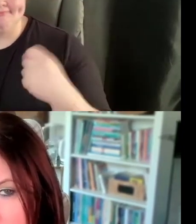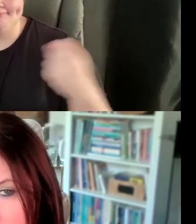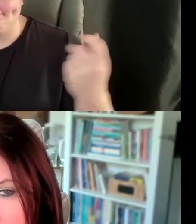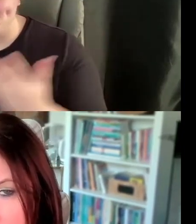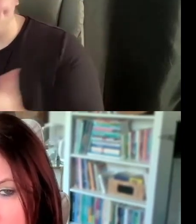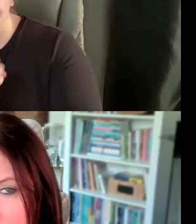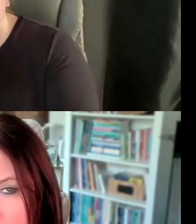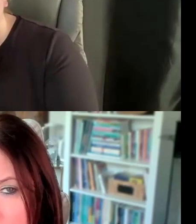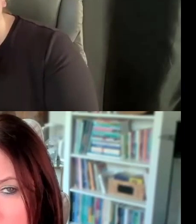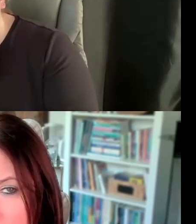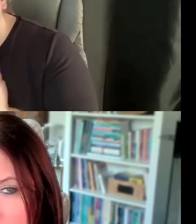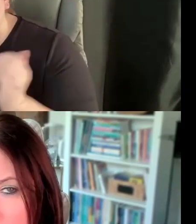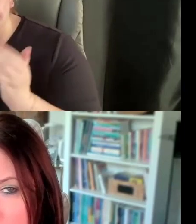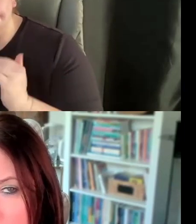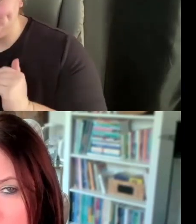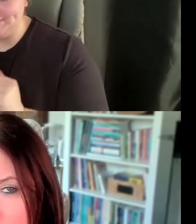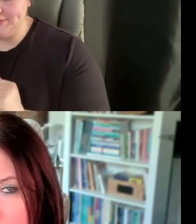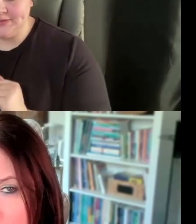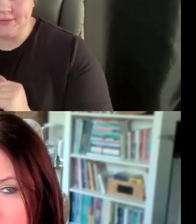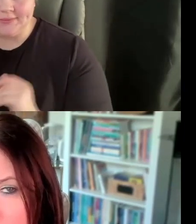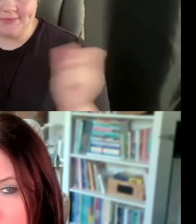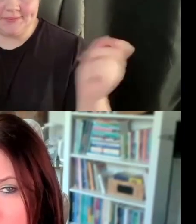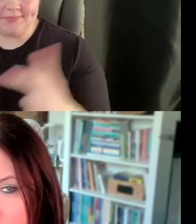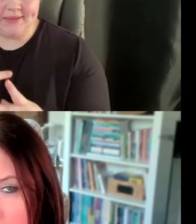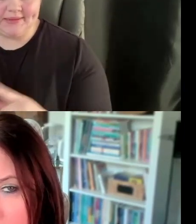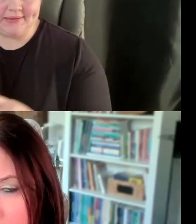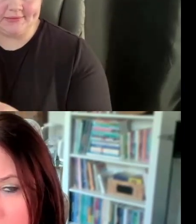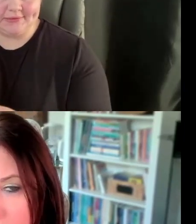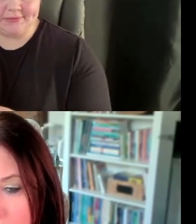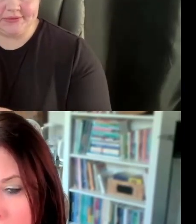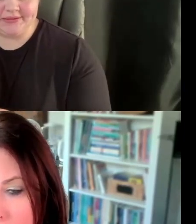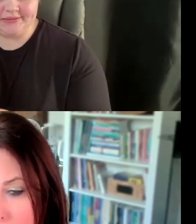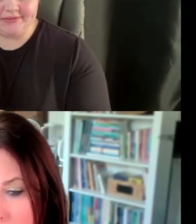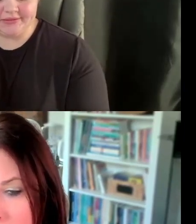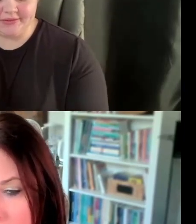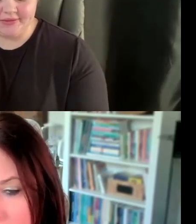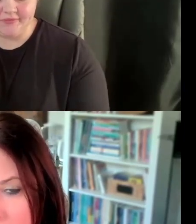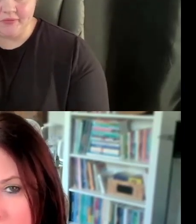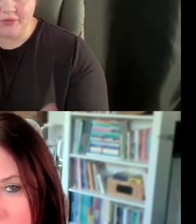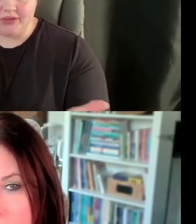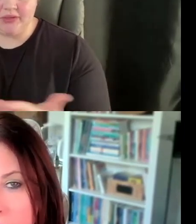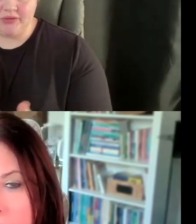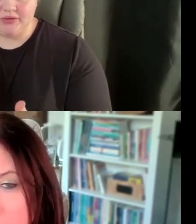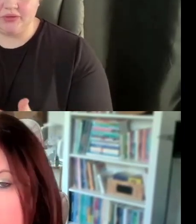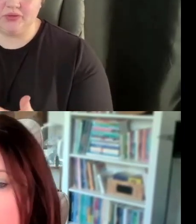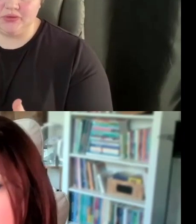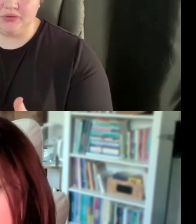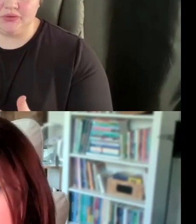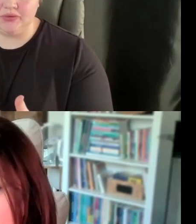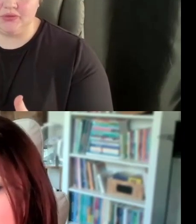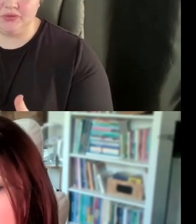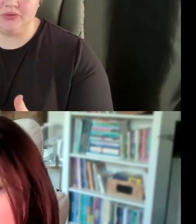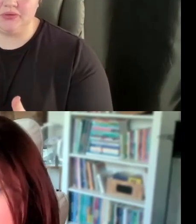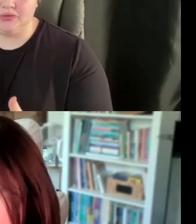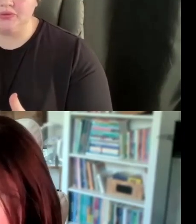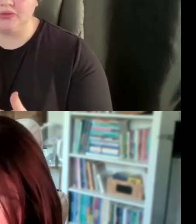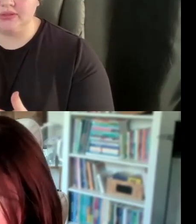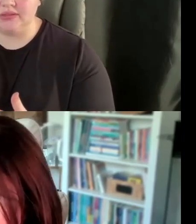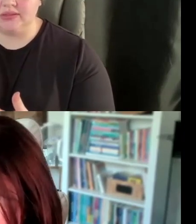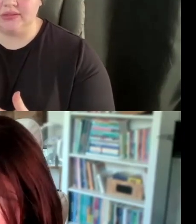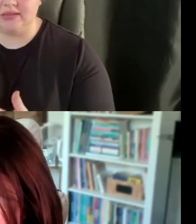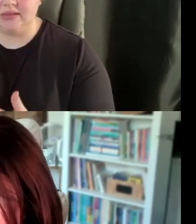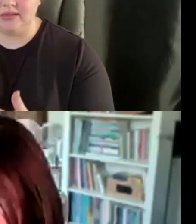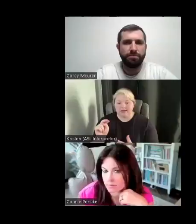of water or whatever anyone needs to do. And I'll meet back in 2 minutes to introduce Connie. Thank you.